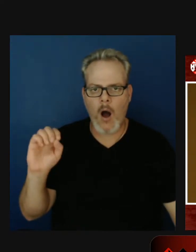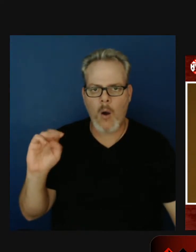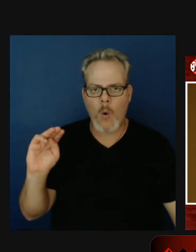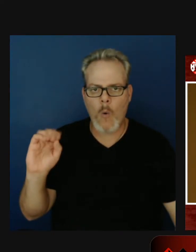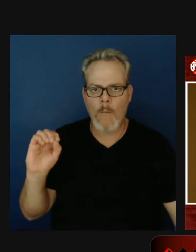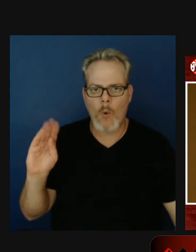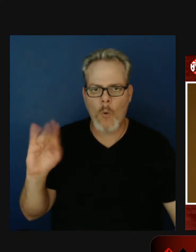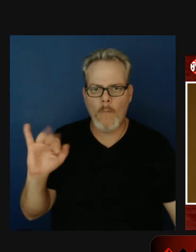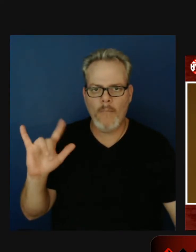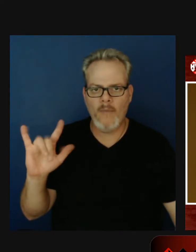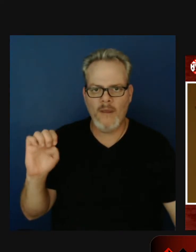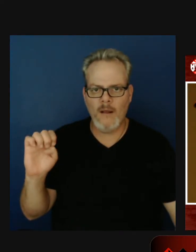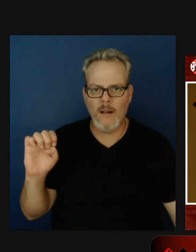to stay.